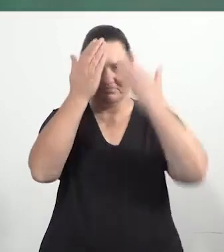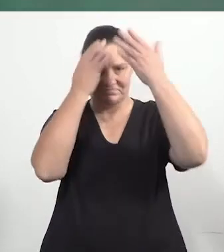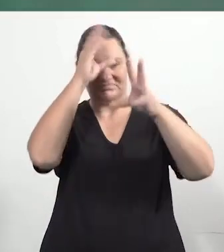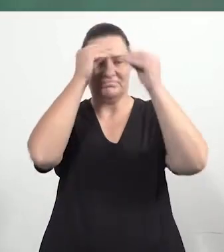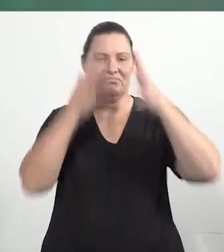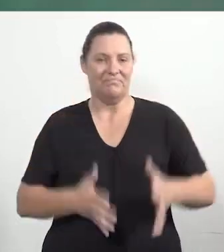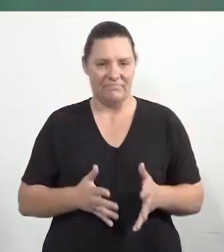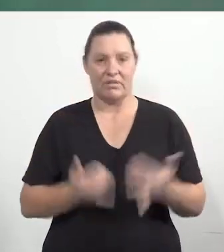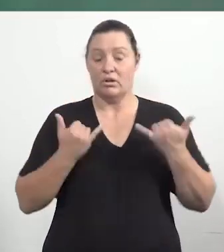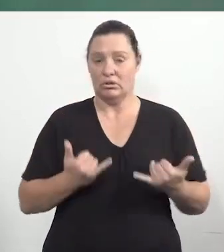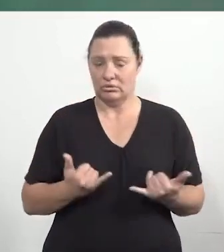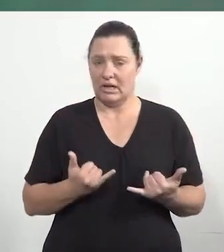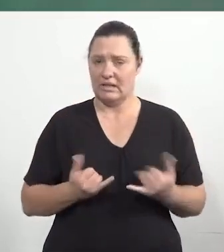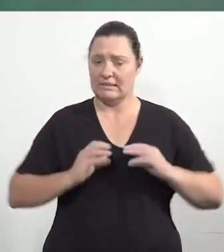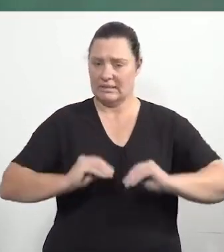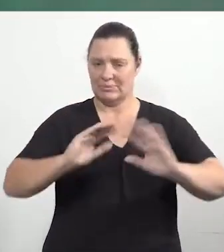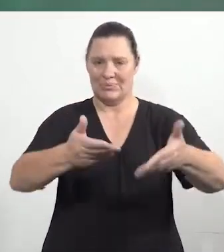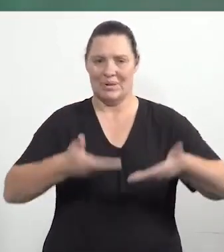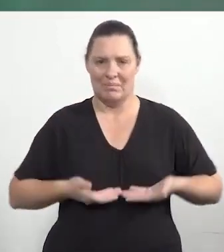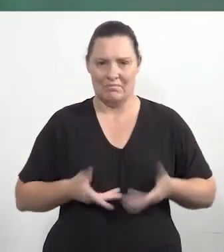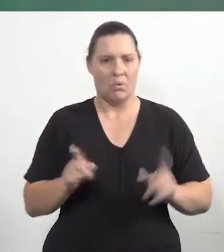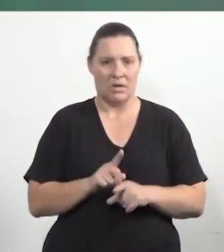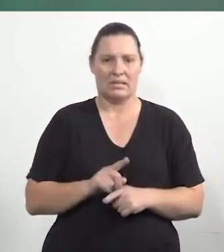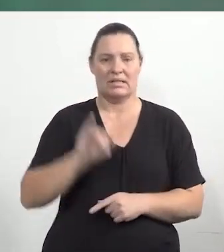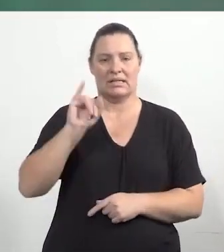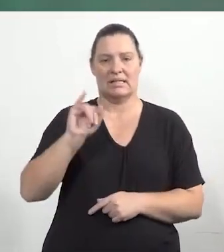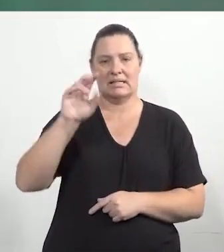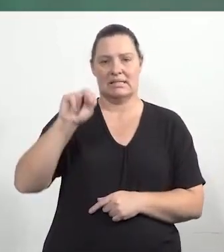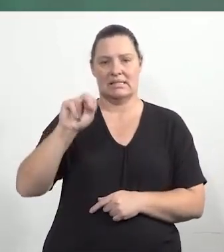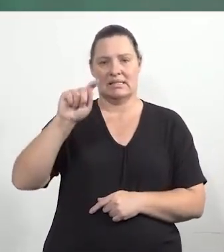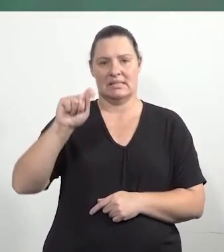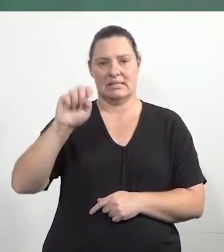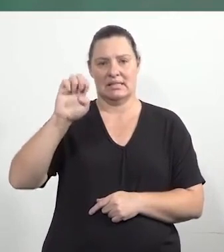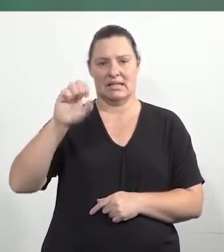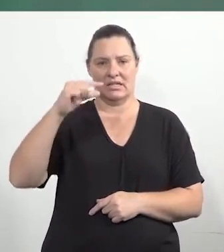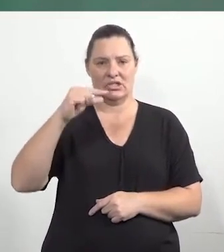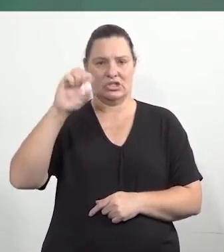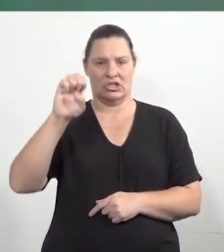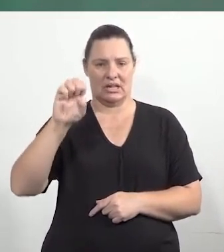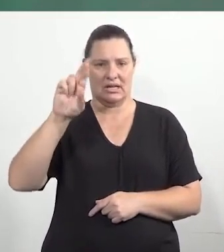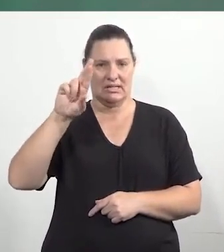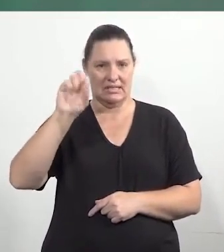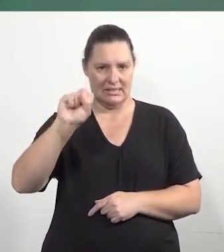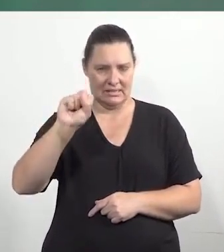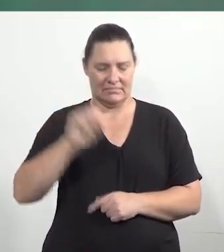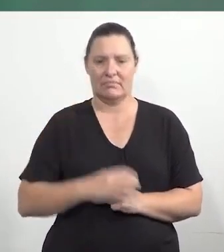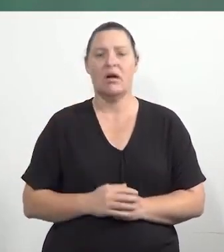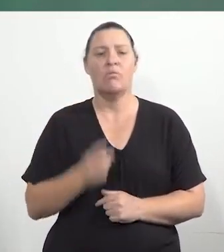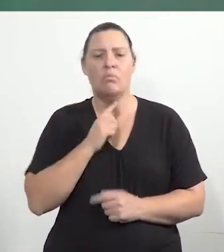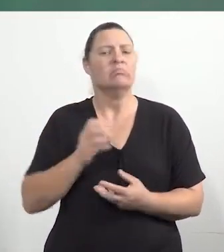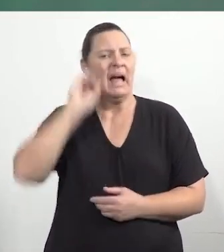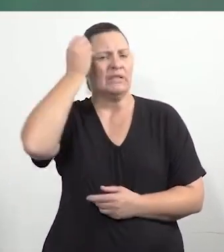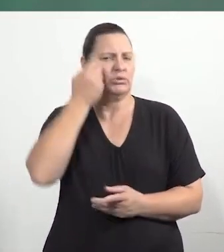Hello learners, and welcome to today's lesson about integers. So to start off our lesson, we are going to start with